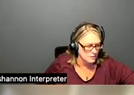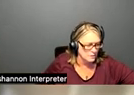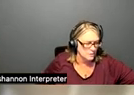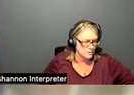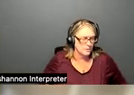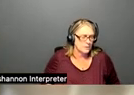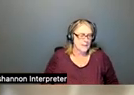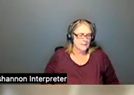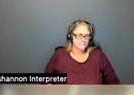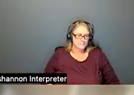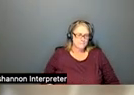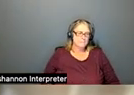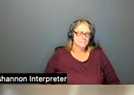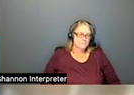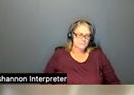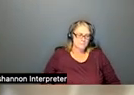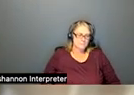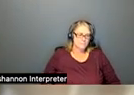Or the last slide, rather?